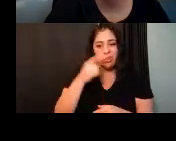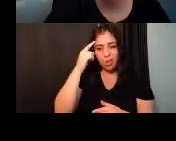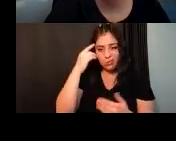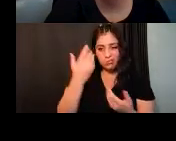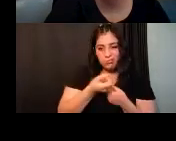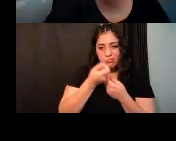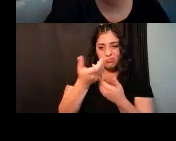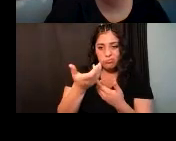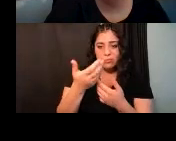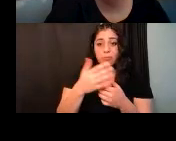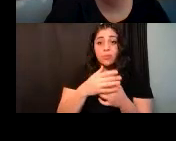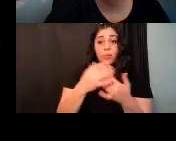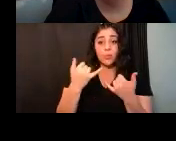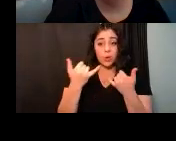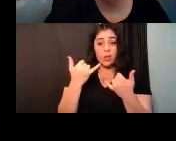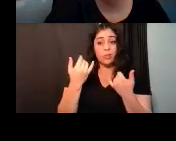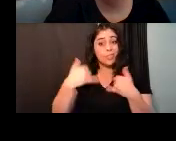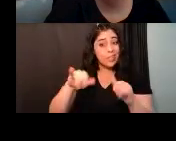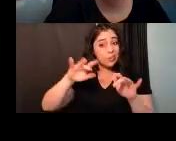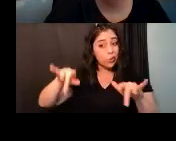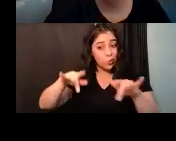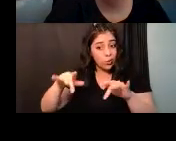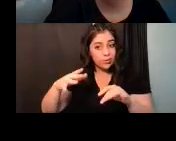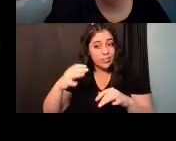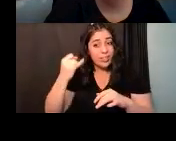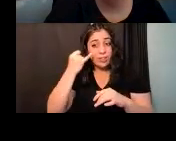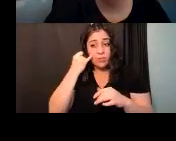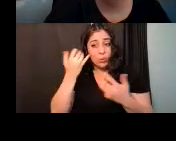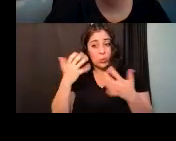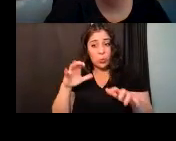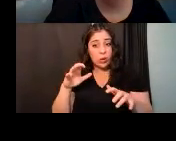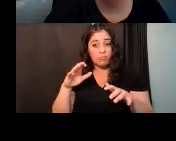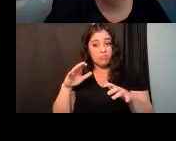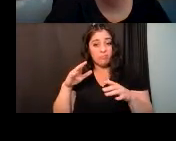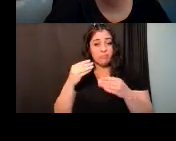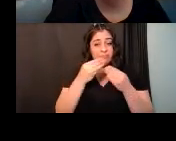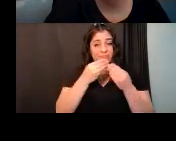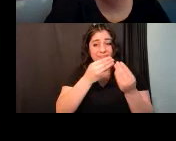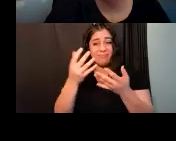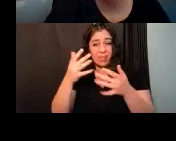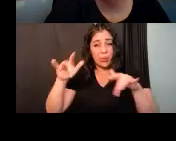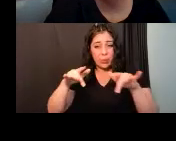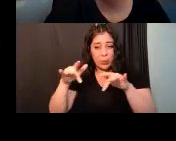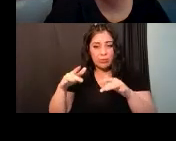point in time, the share outs are being recorded. So if you would not like to be recorded, wait until the end.